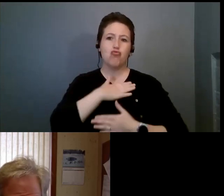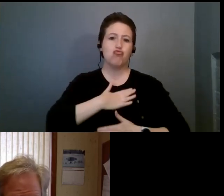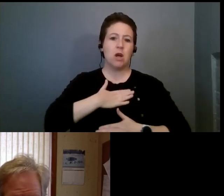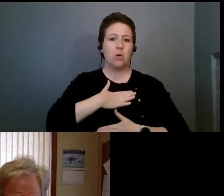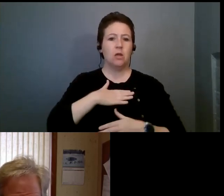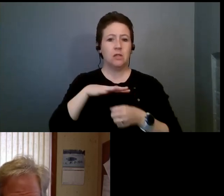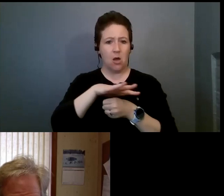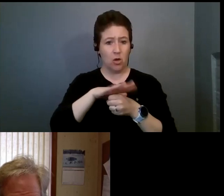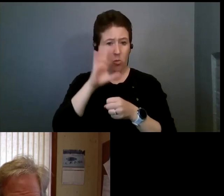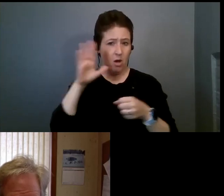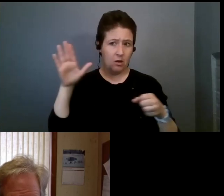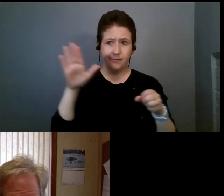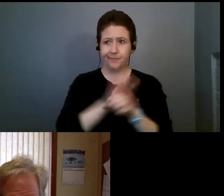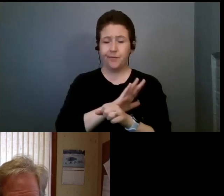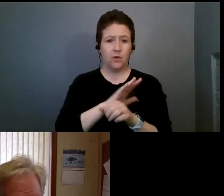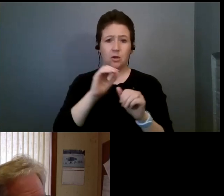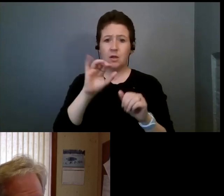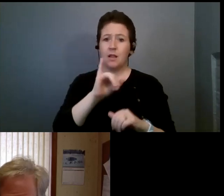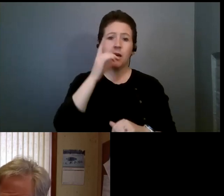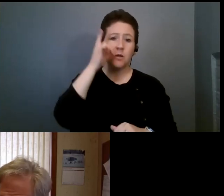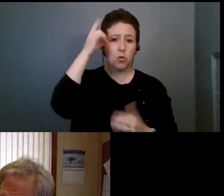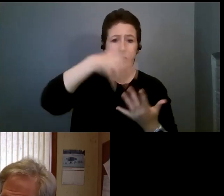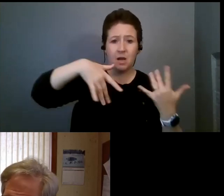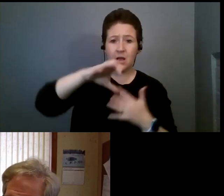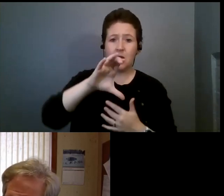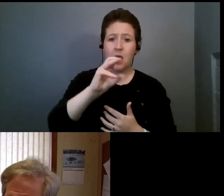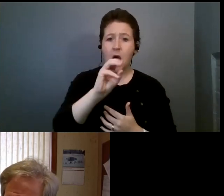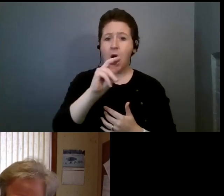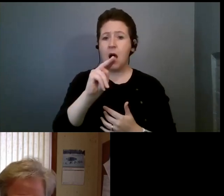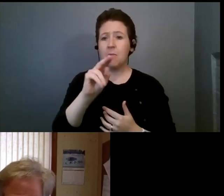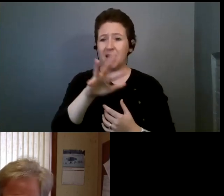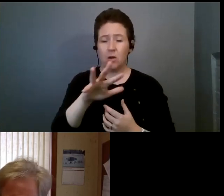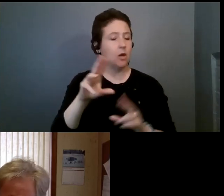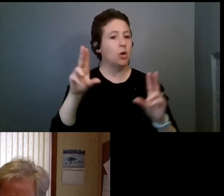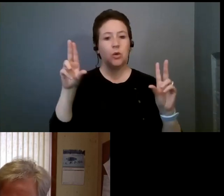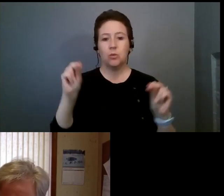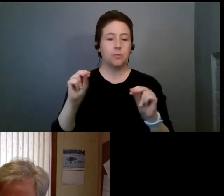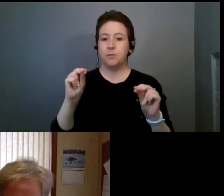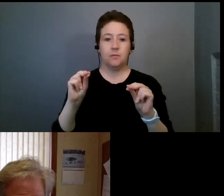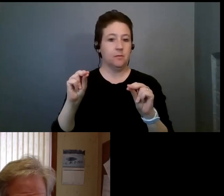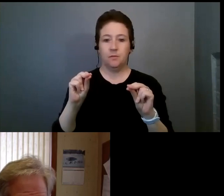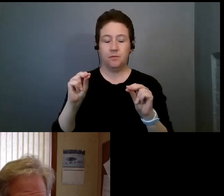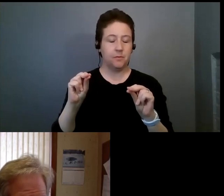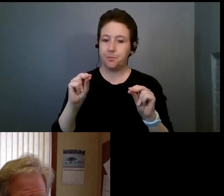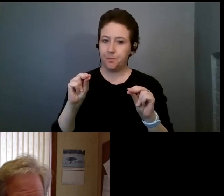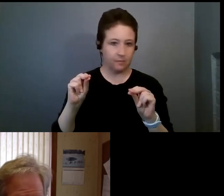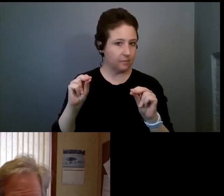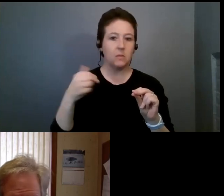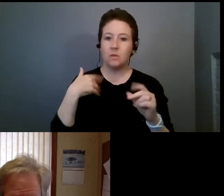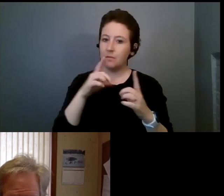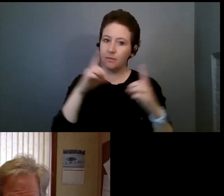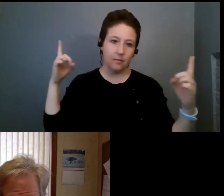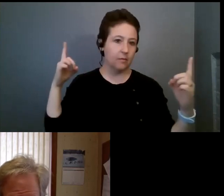full capacity, such as things in dorm common spaces? No, none of that will be the case. We have social